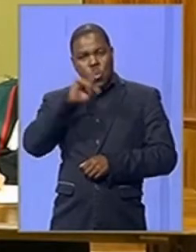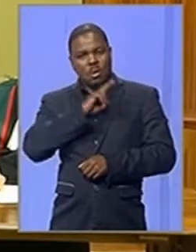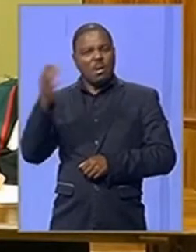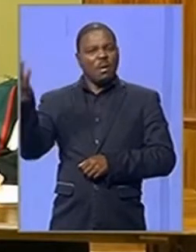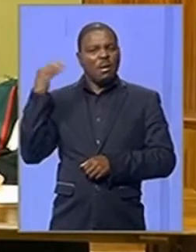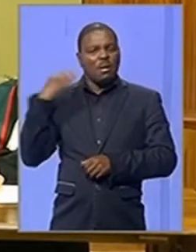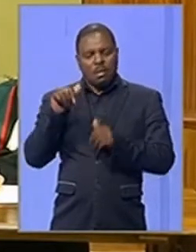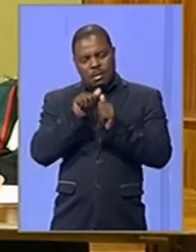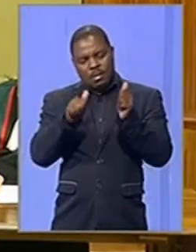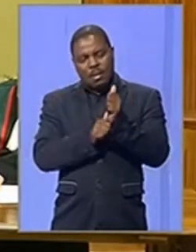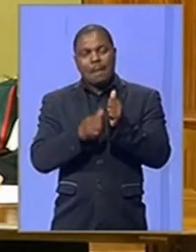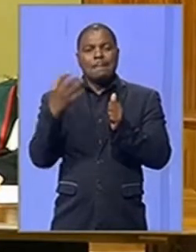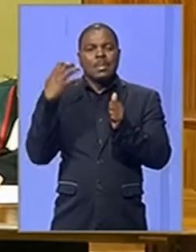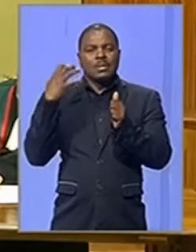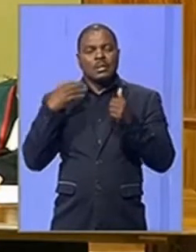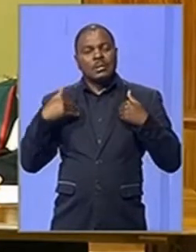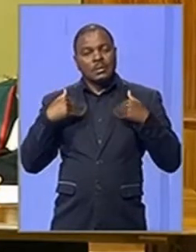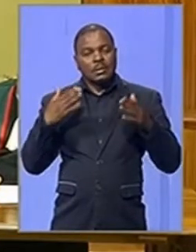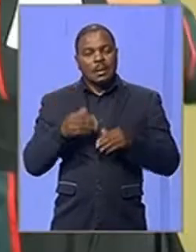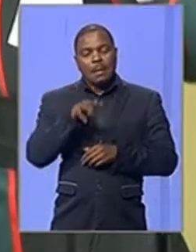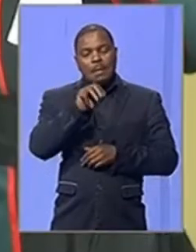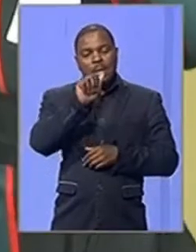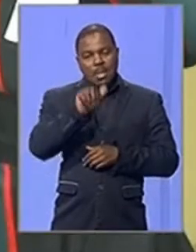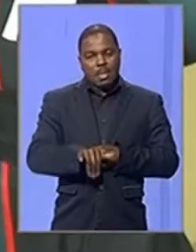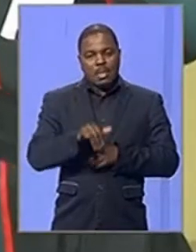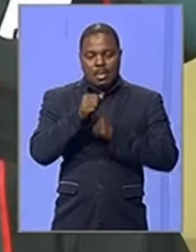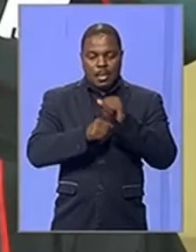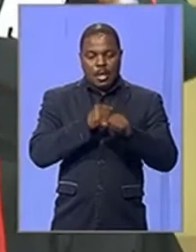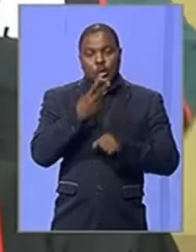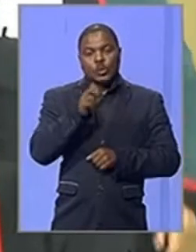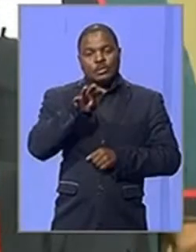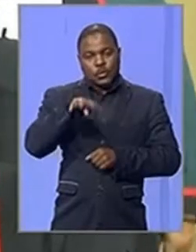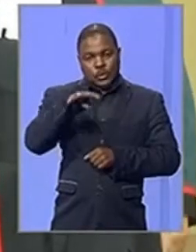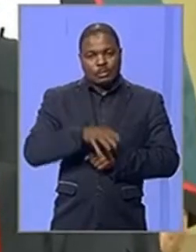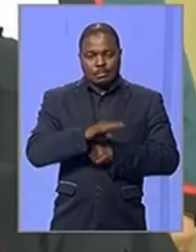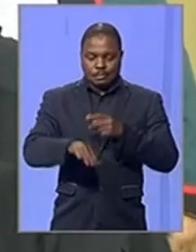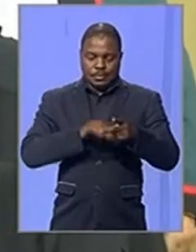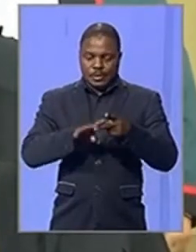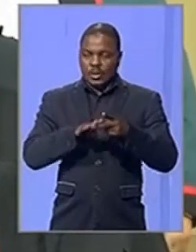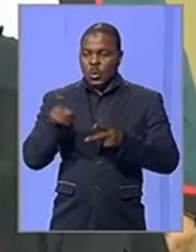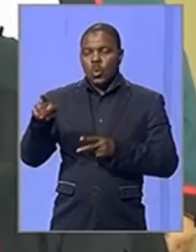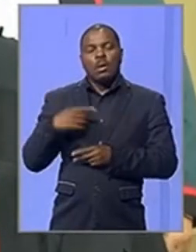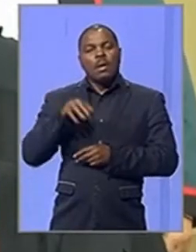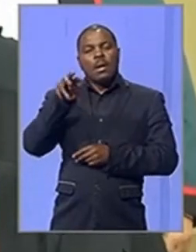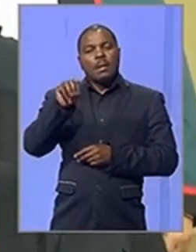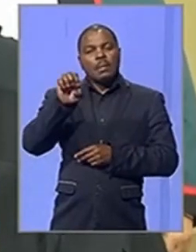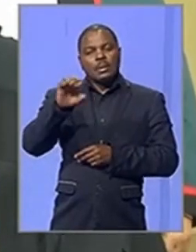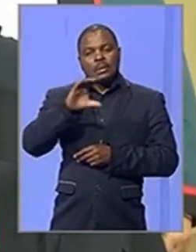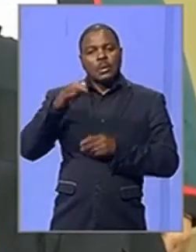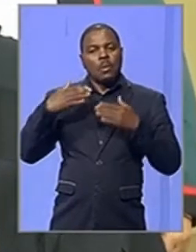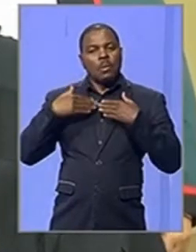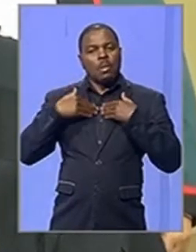motlatša-tona wa maphelo go tloga ka kgwedi ya Mei ka 2014, gape ebile molekgotlaphethiši wa maphelo profenseng